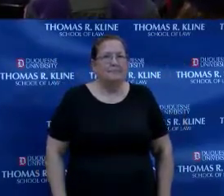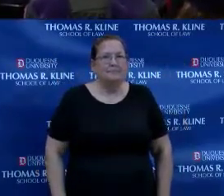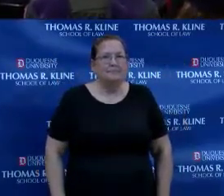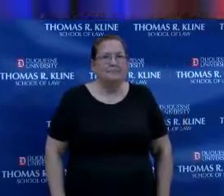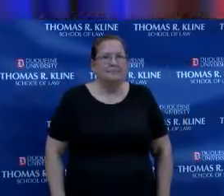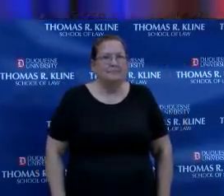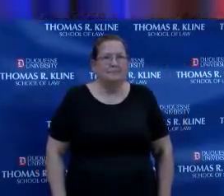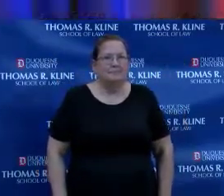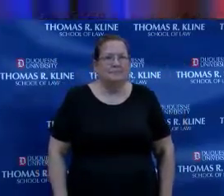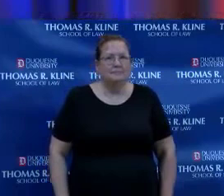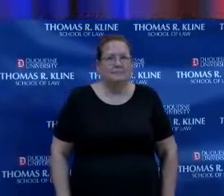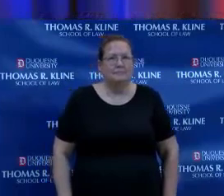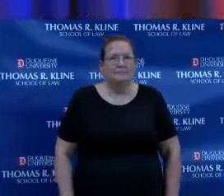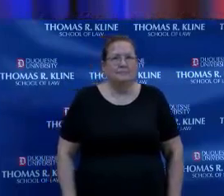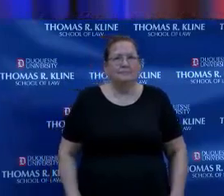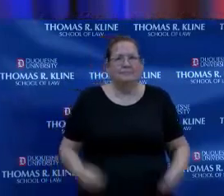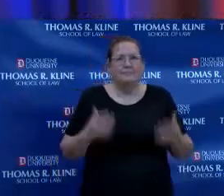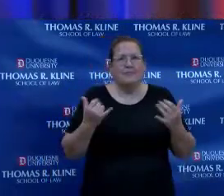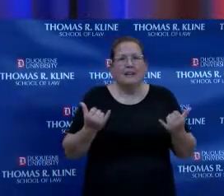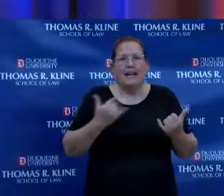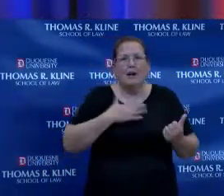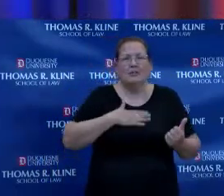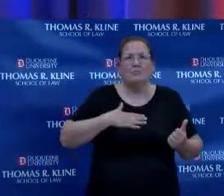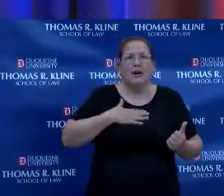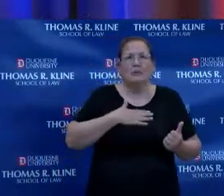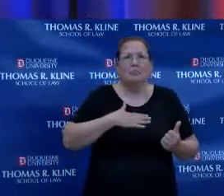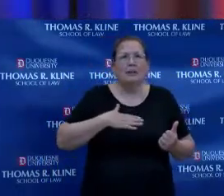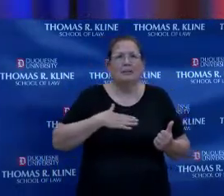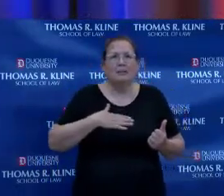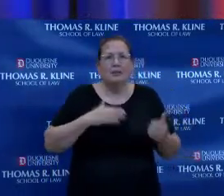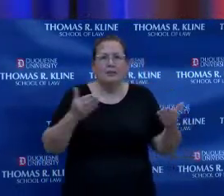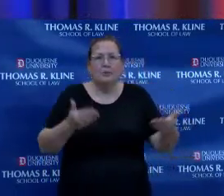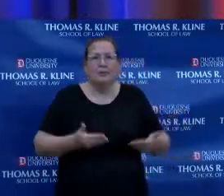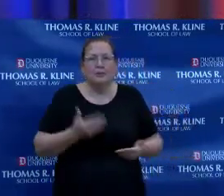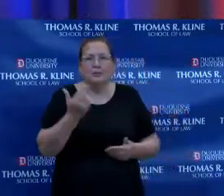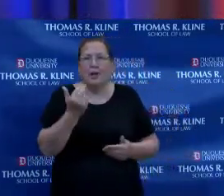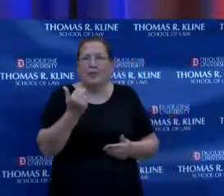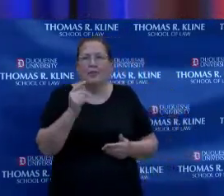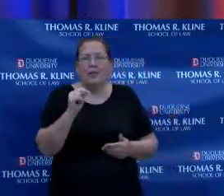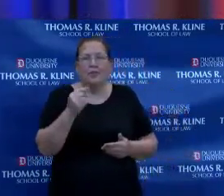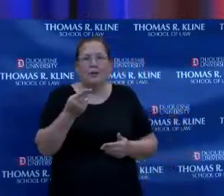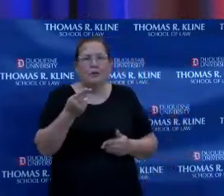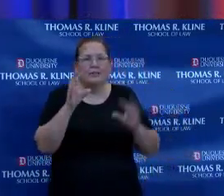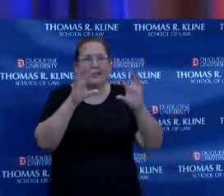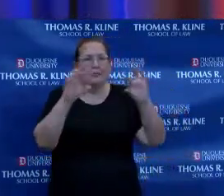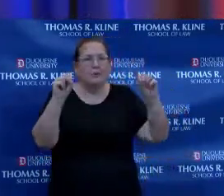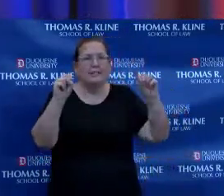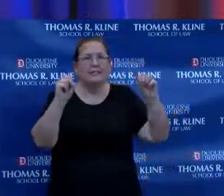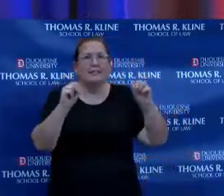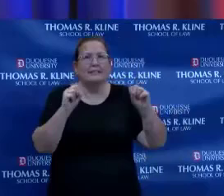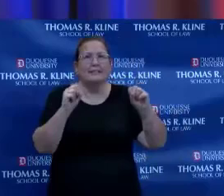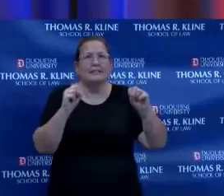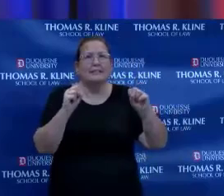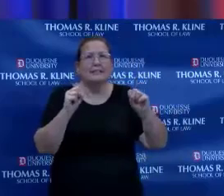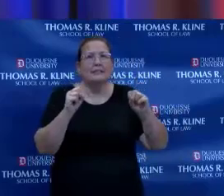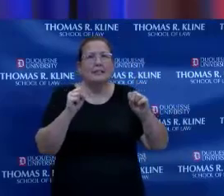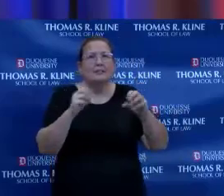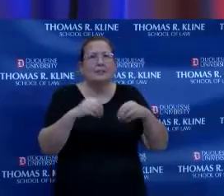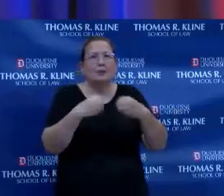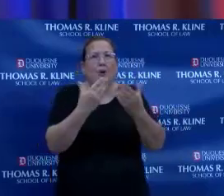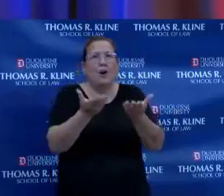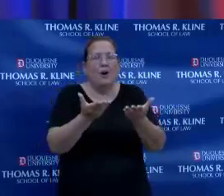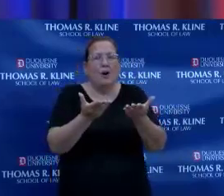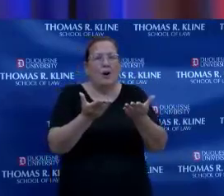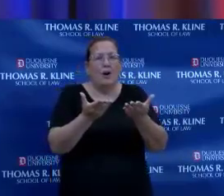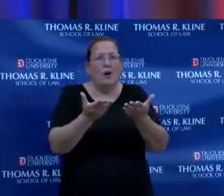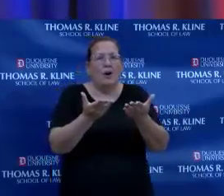It is now my pleasure to introduce Ken Gormley, the 13th president of Duquesne University, to offer his remarks and to introduce